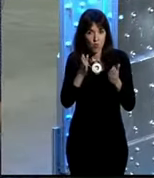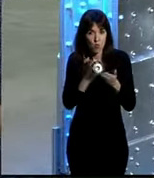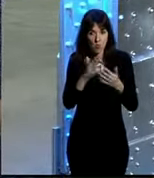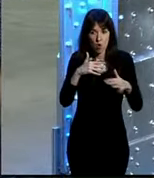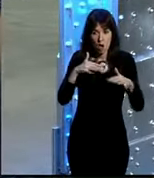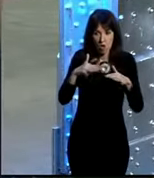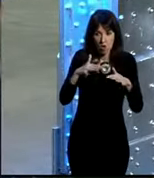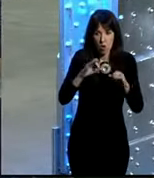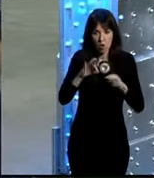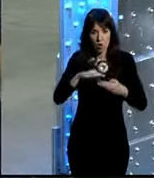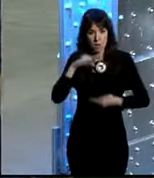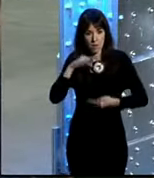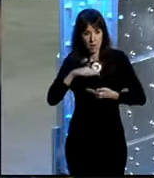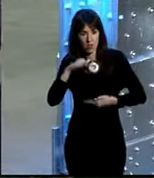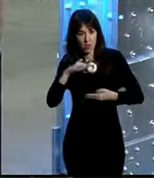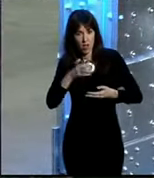Do you think that